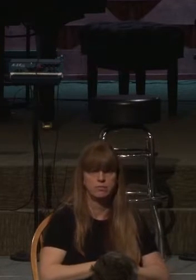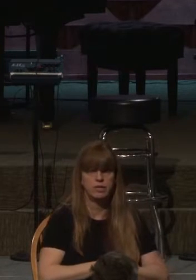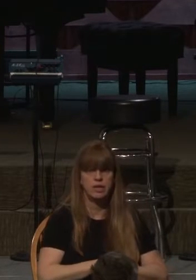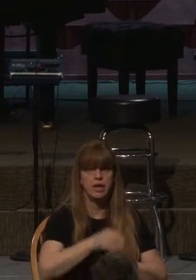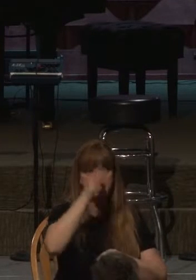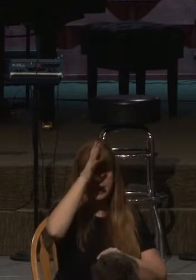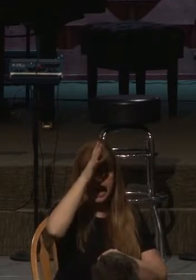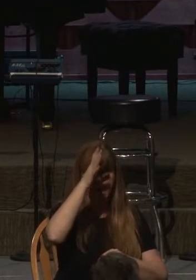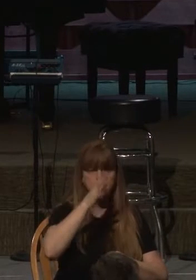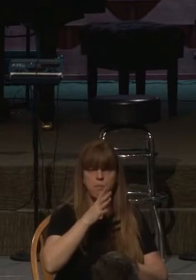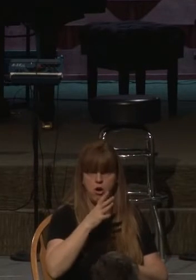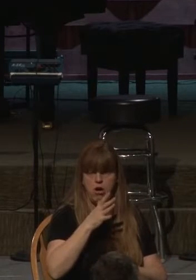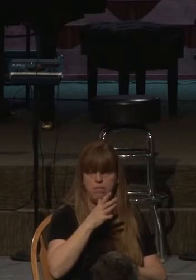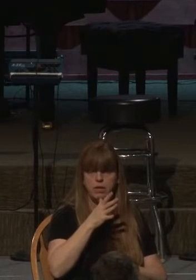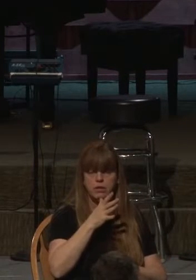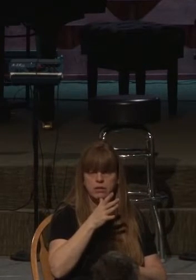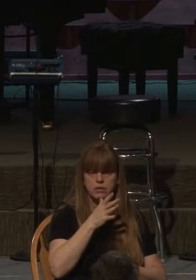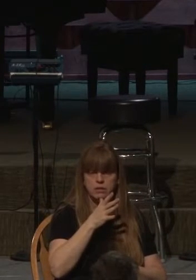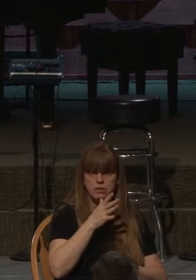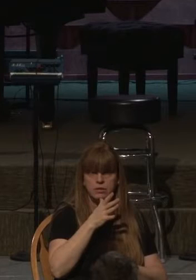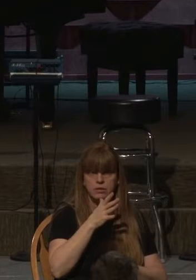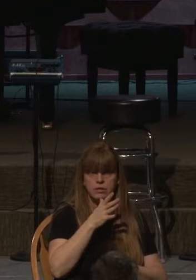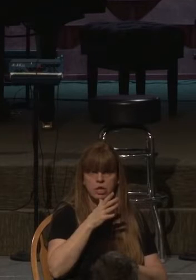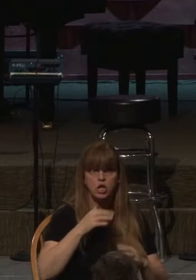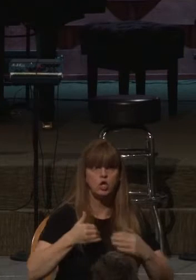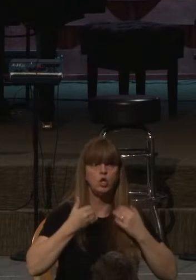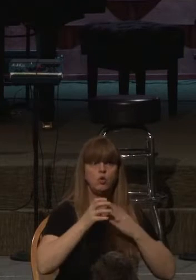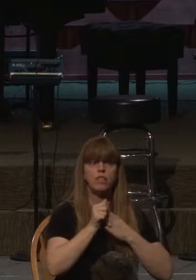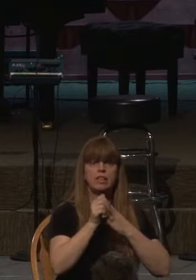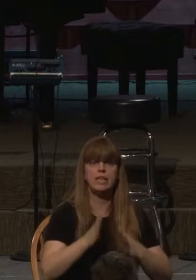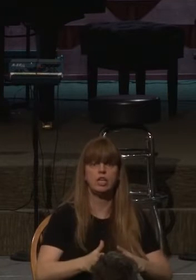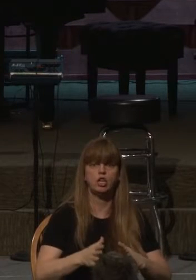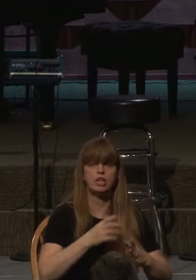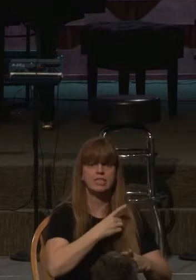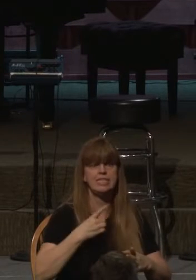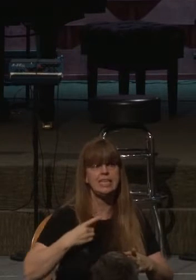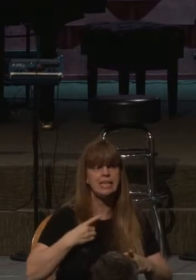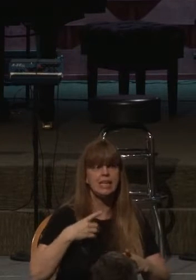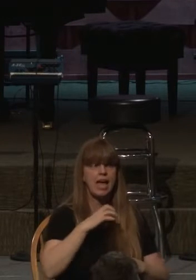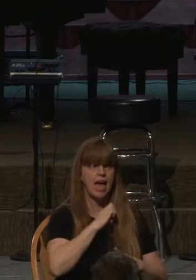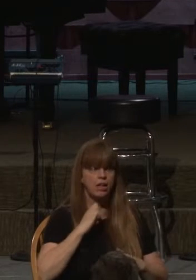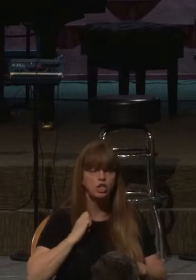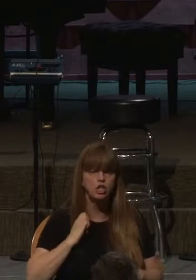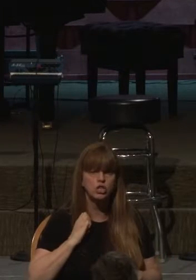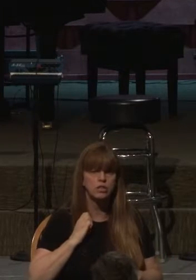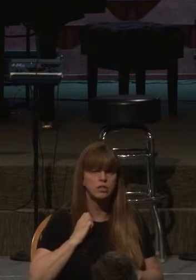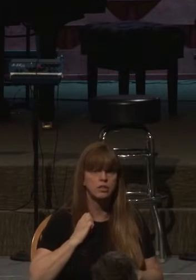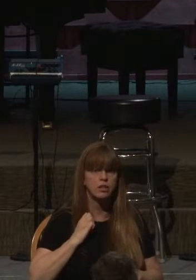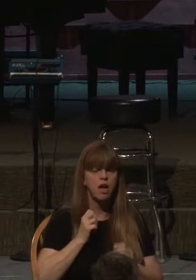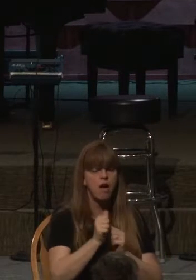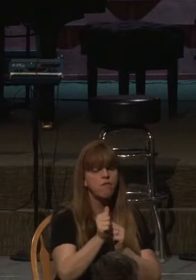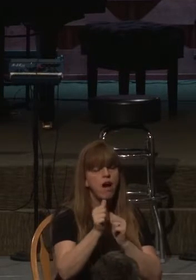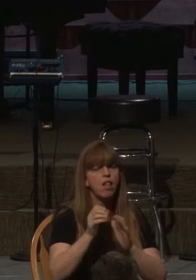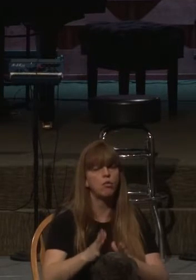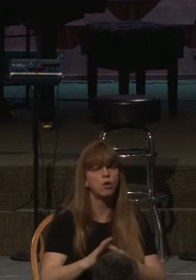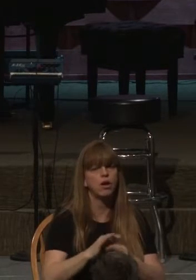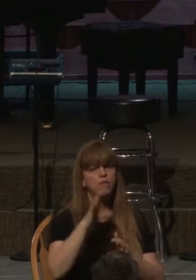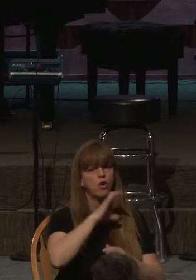dad and mom, youth leader, deacon, elder, follower of